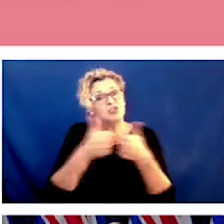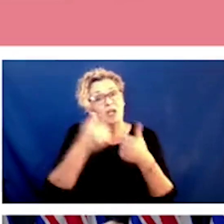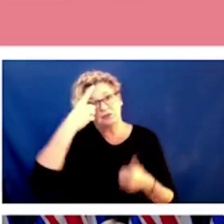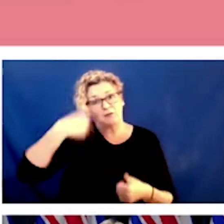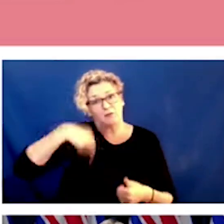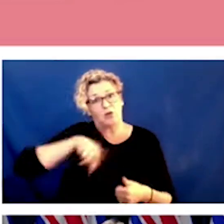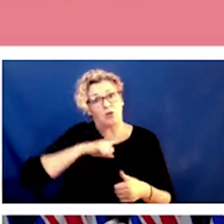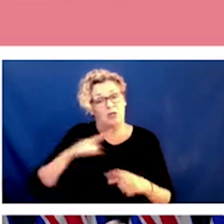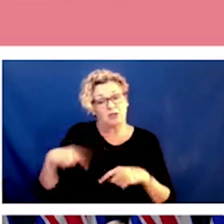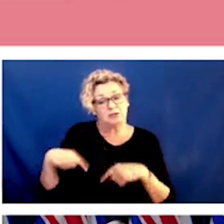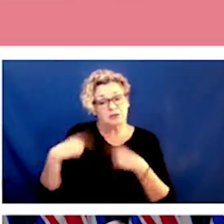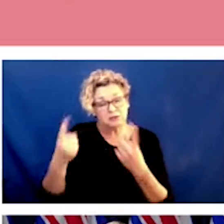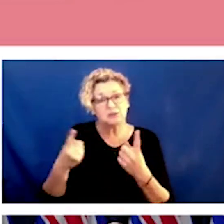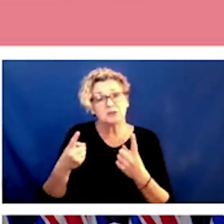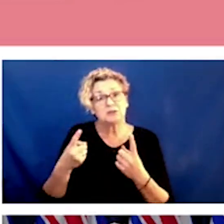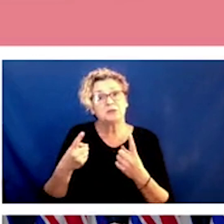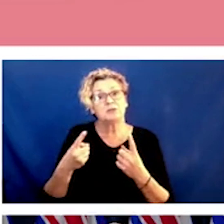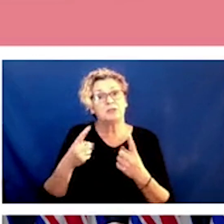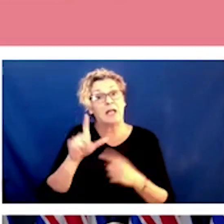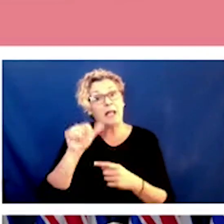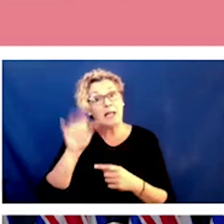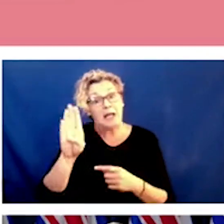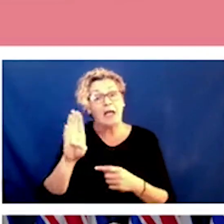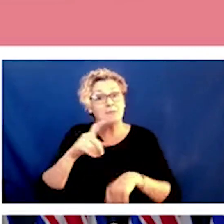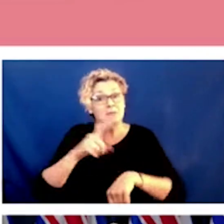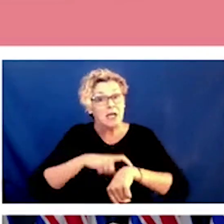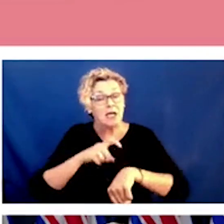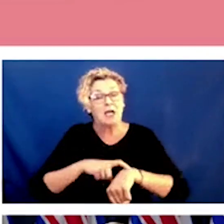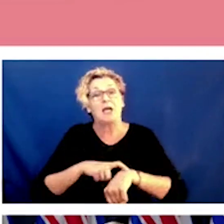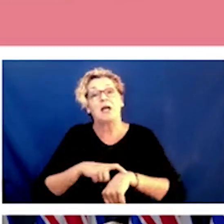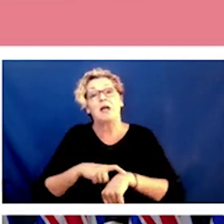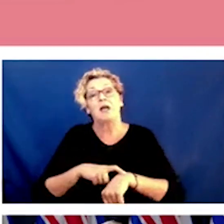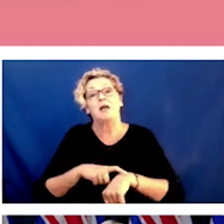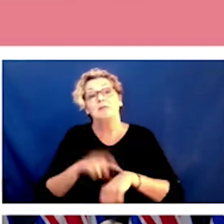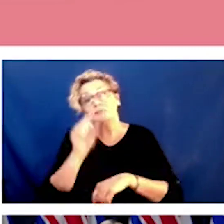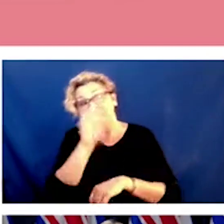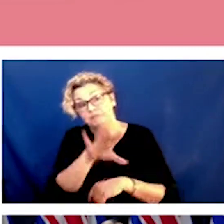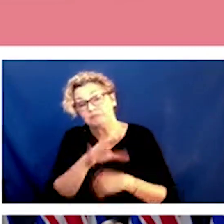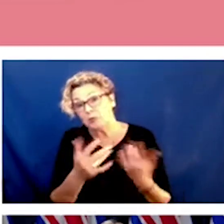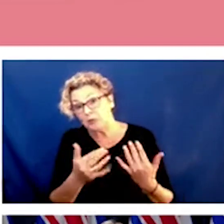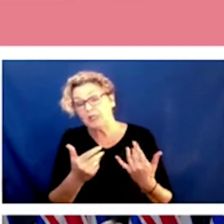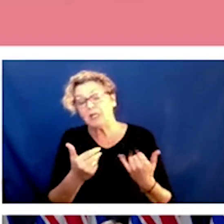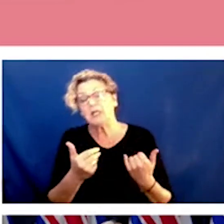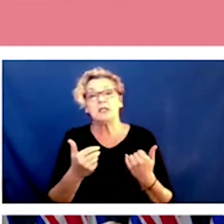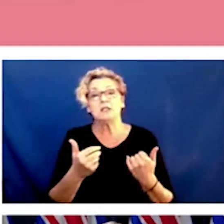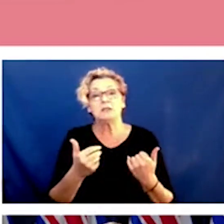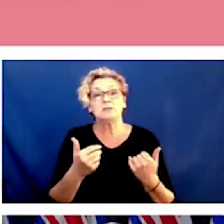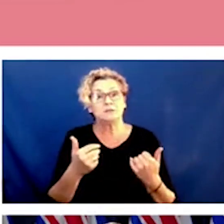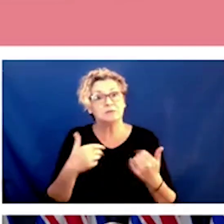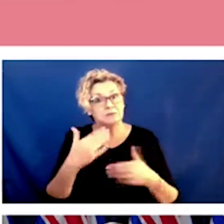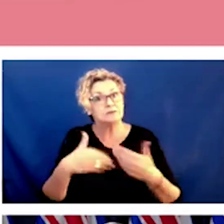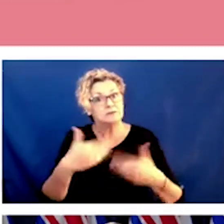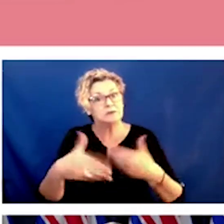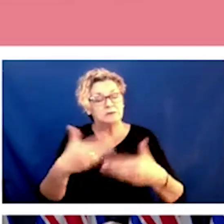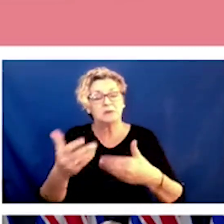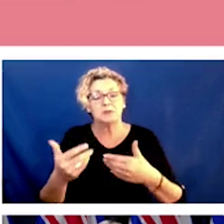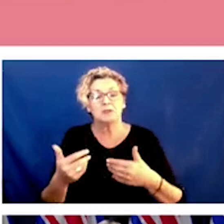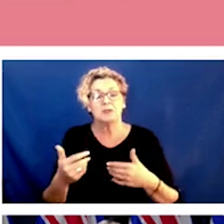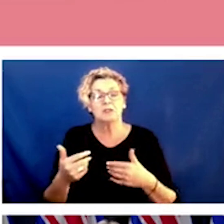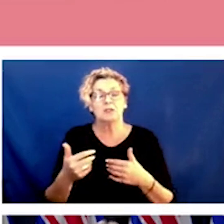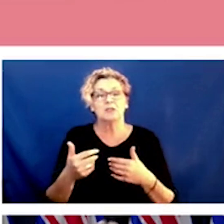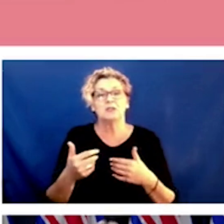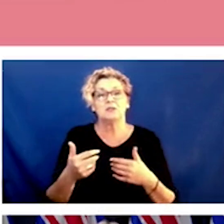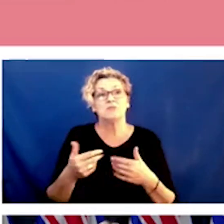33,409 tests, so over 10,000 tests a day over the weekend, and with 351 positive